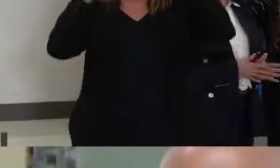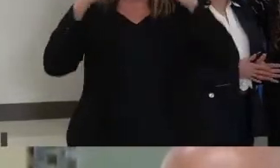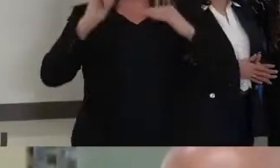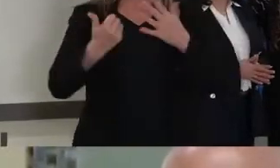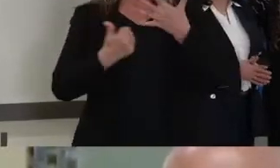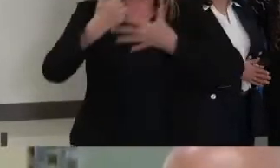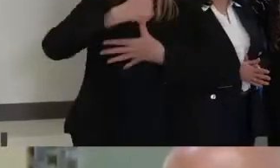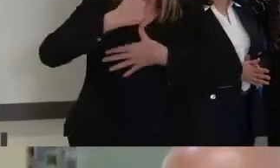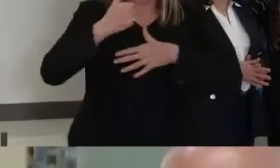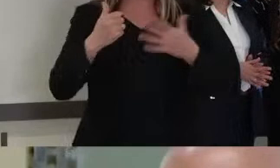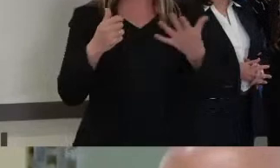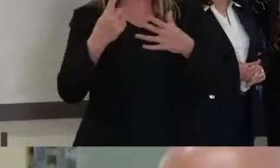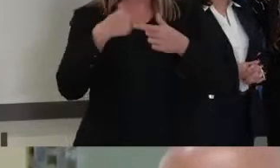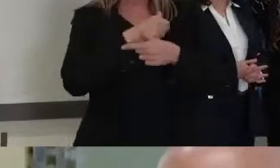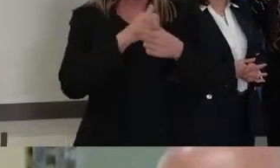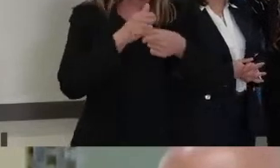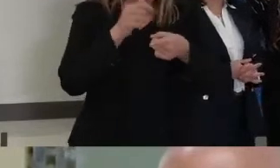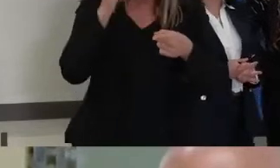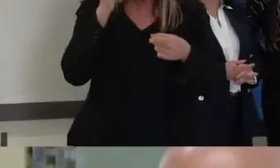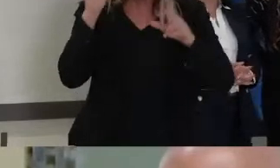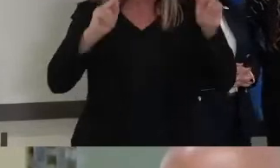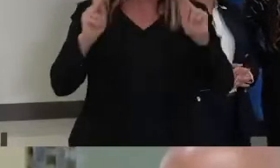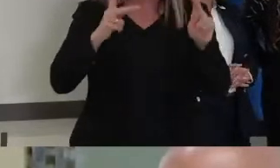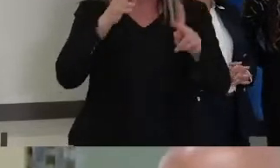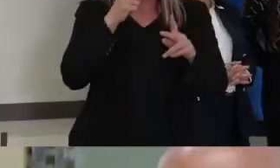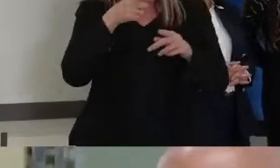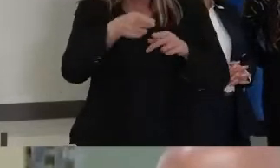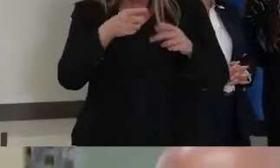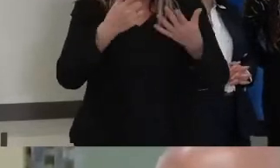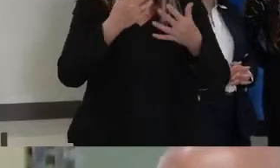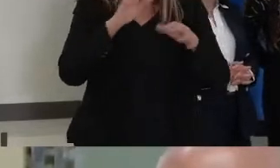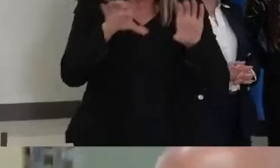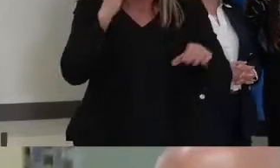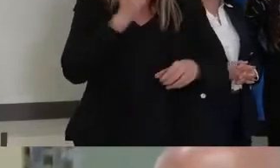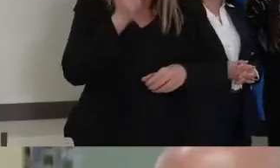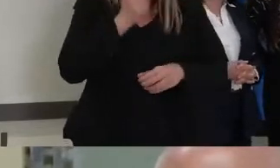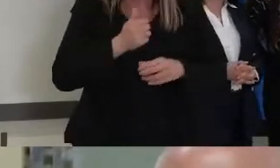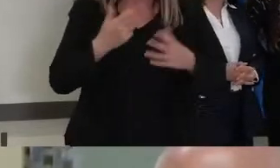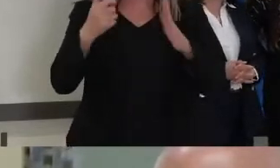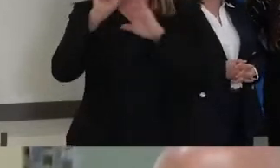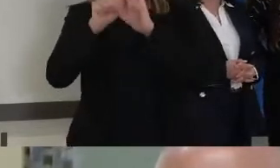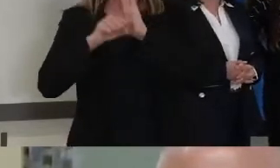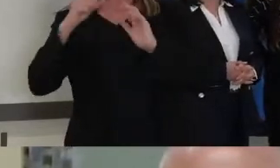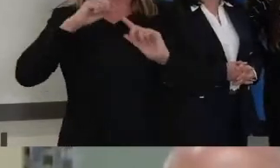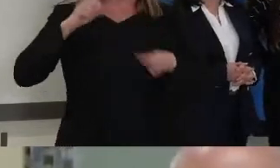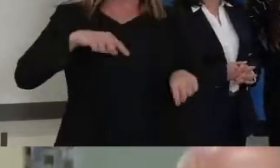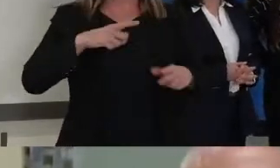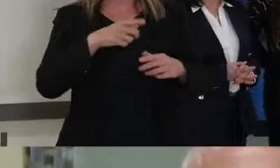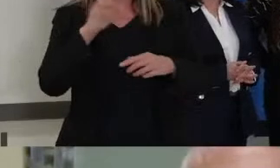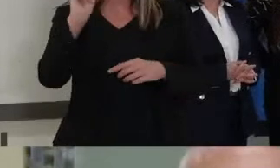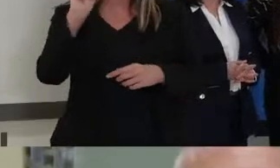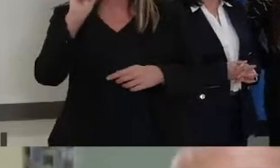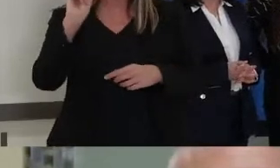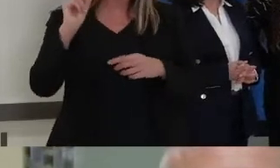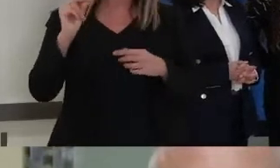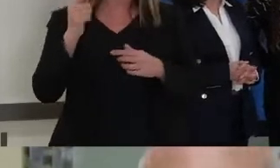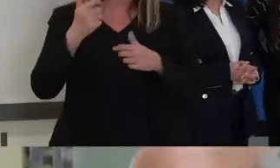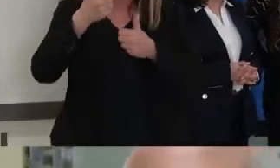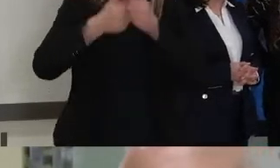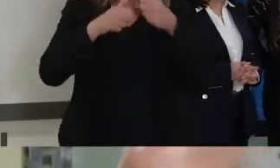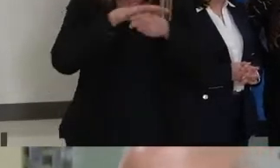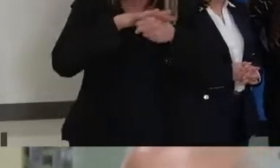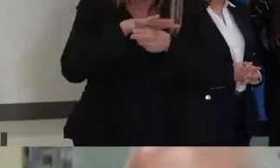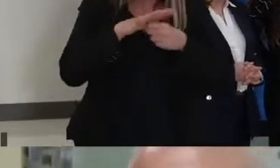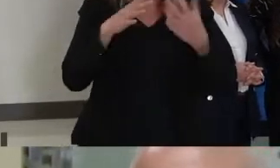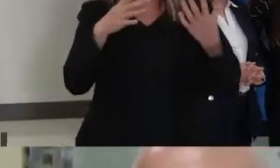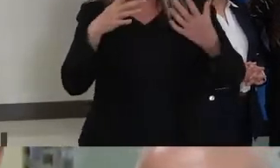ears of the people that are on the front lines to make those determinations. It's not the state dictating one size fits all. Each unique region, county